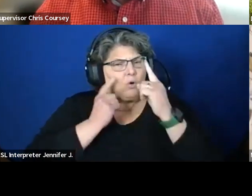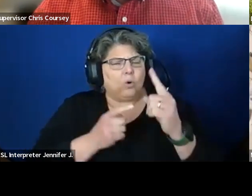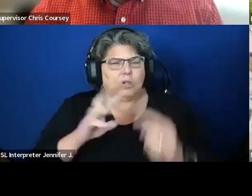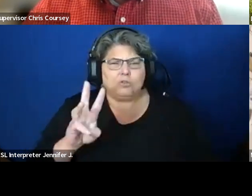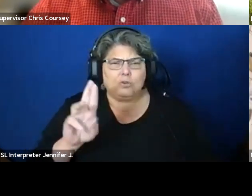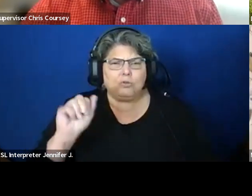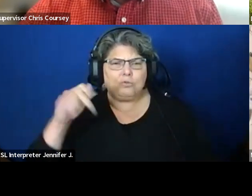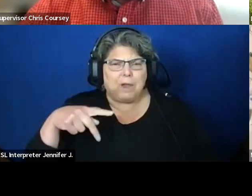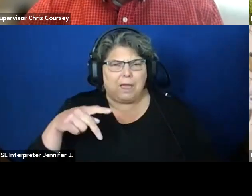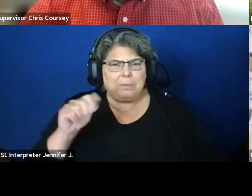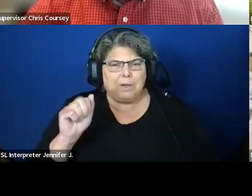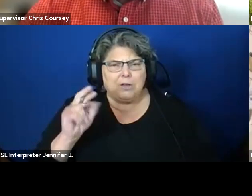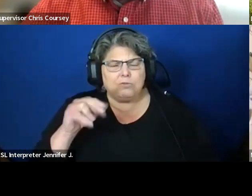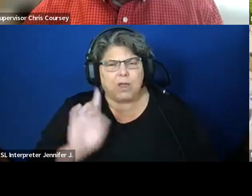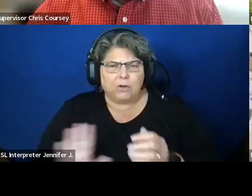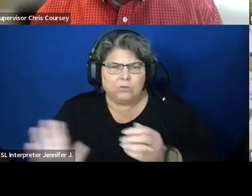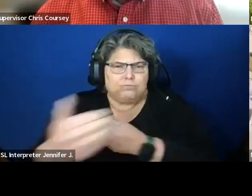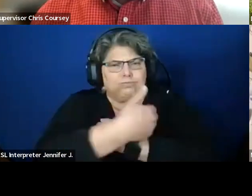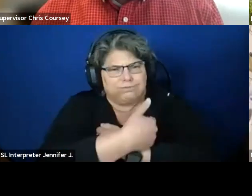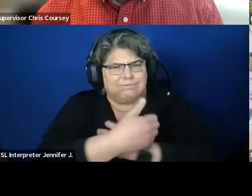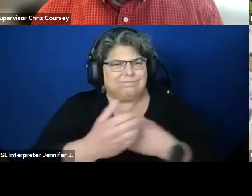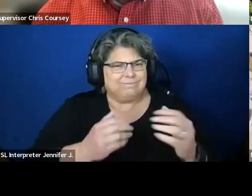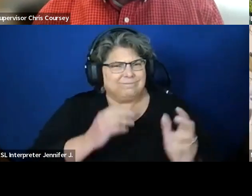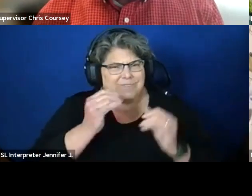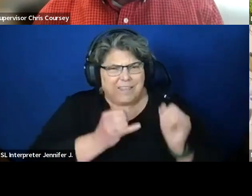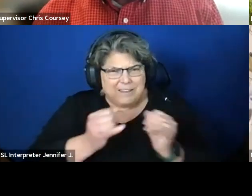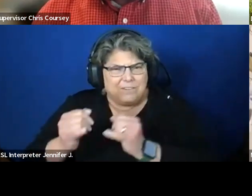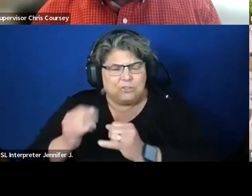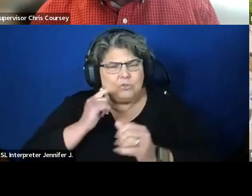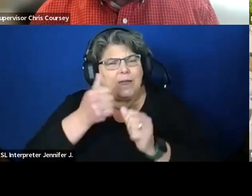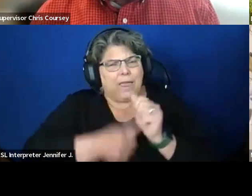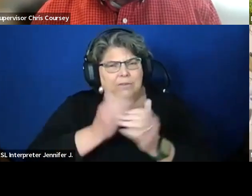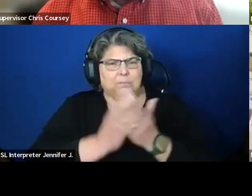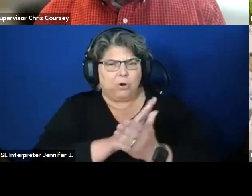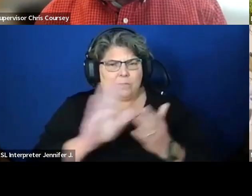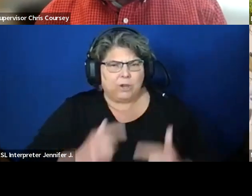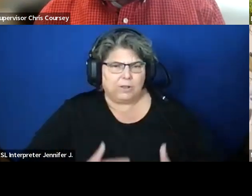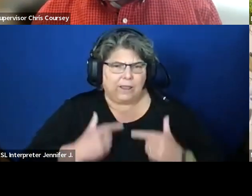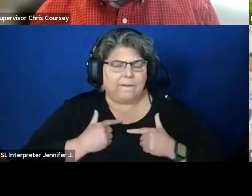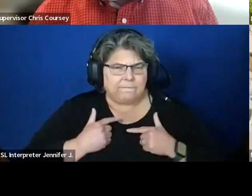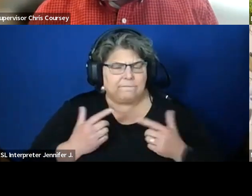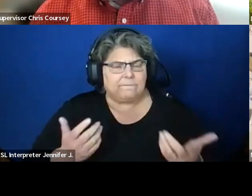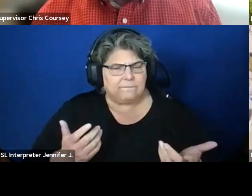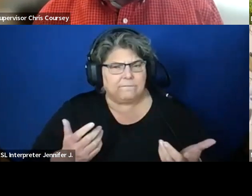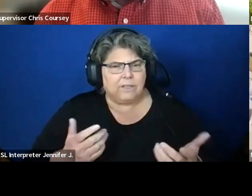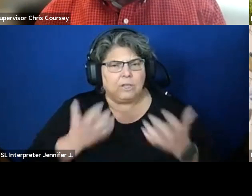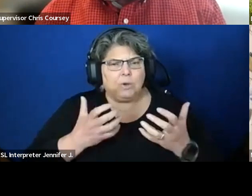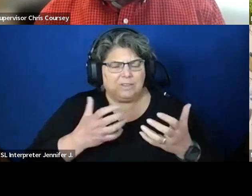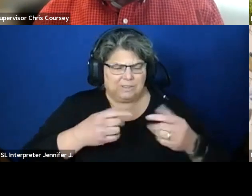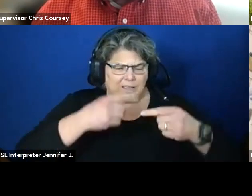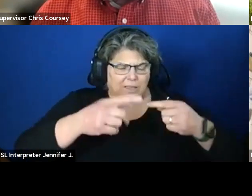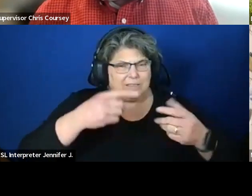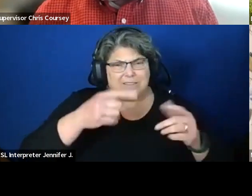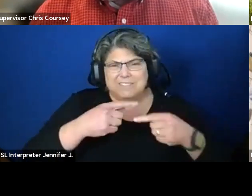around individuals in every aspect of their life. It's to break the cycle of